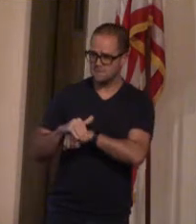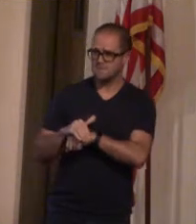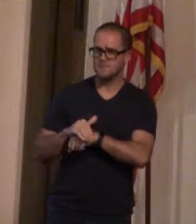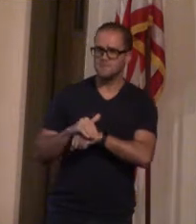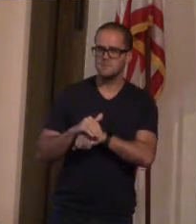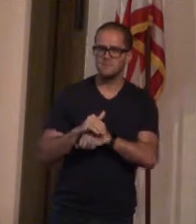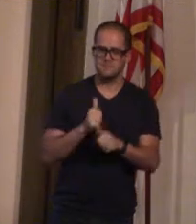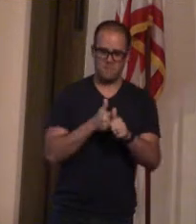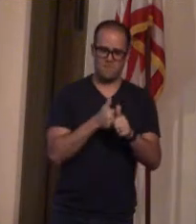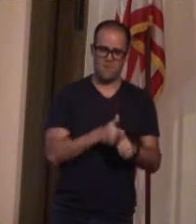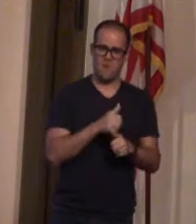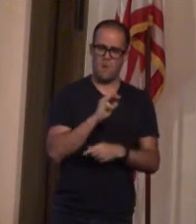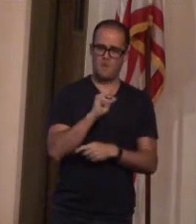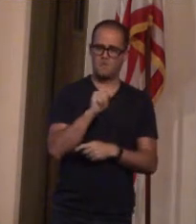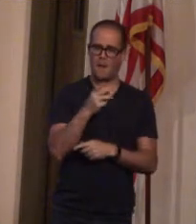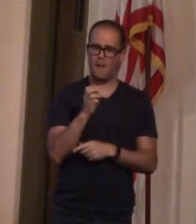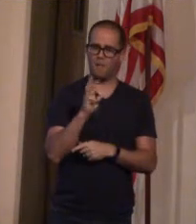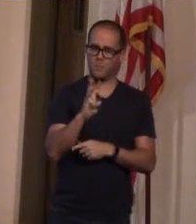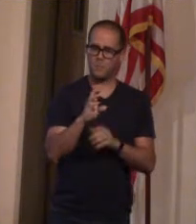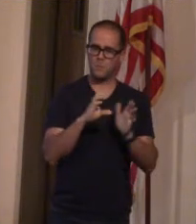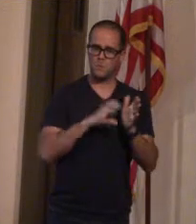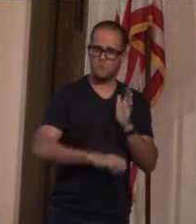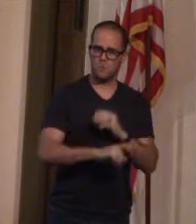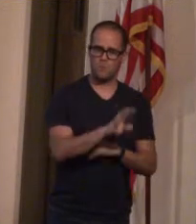means as long as it takes.